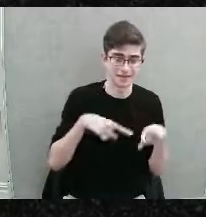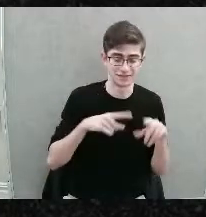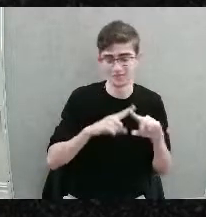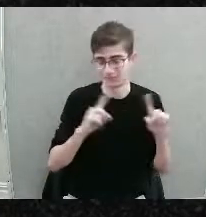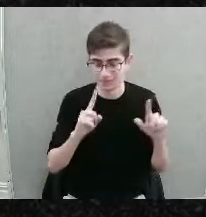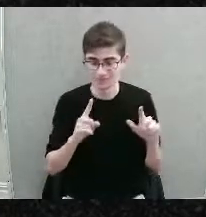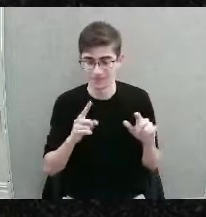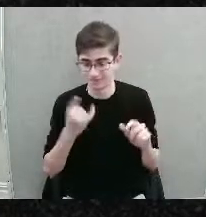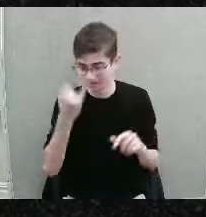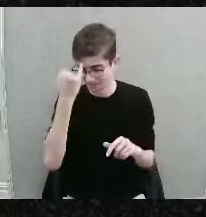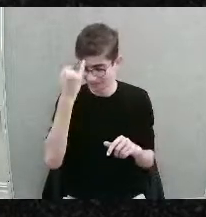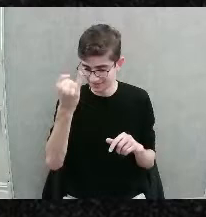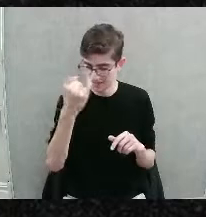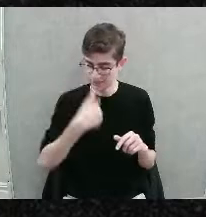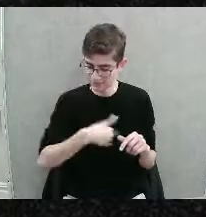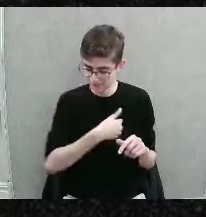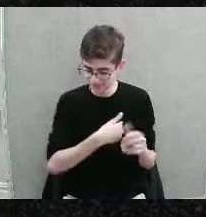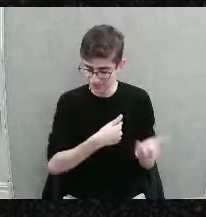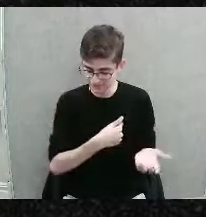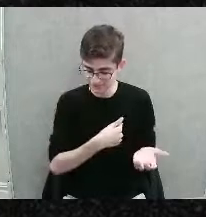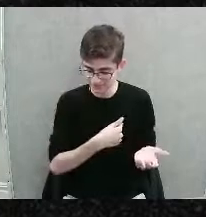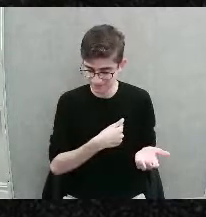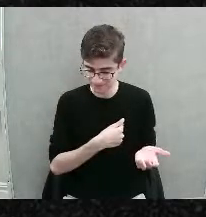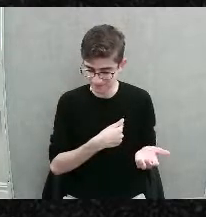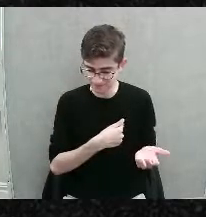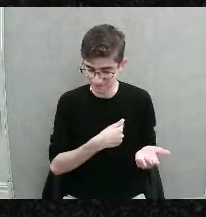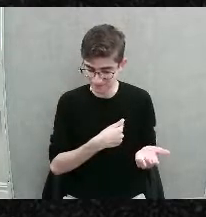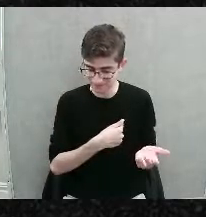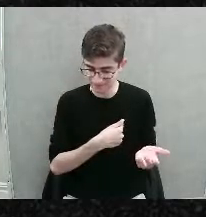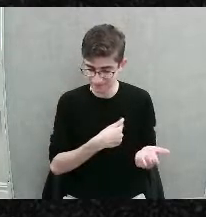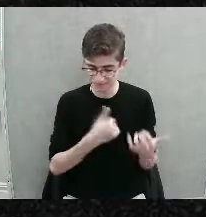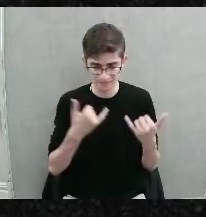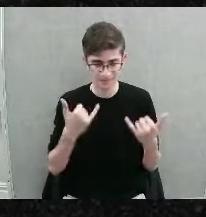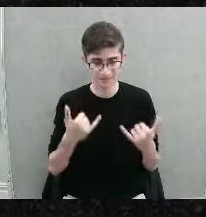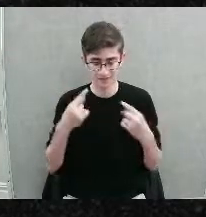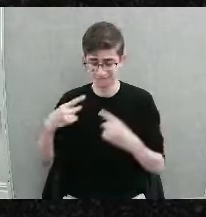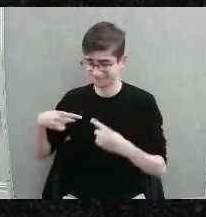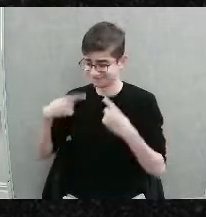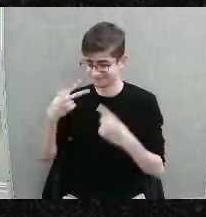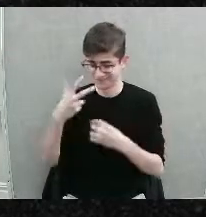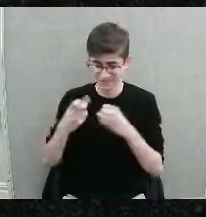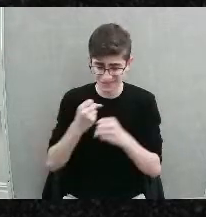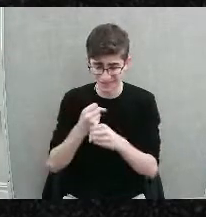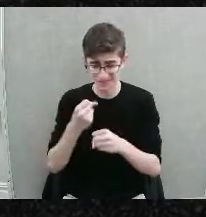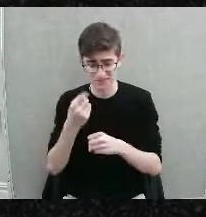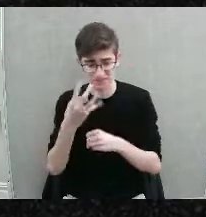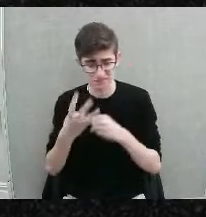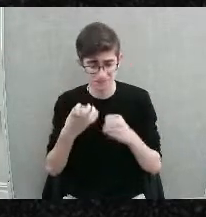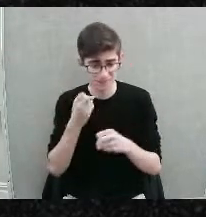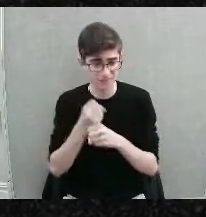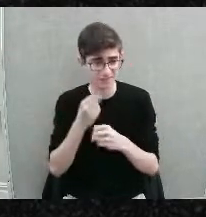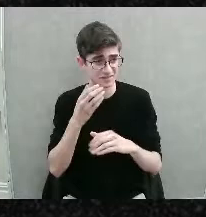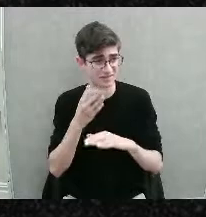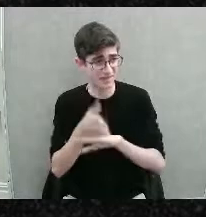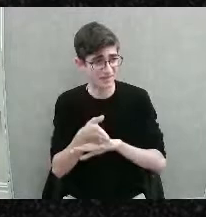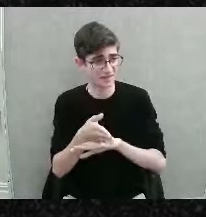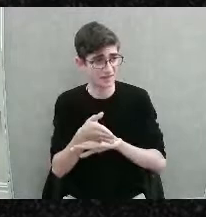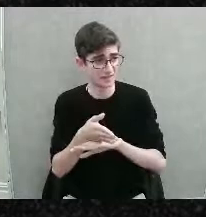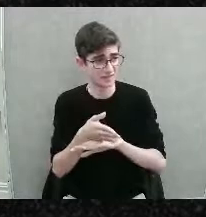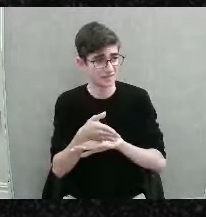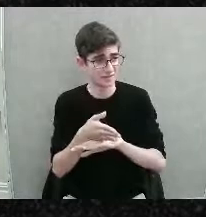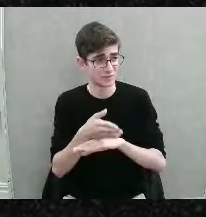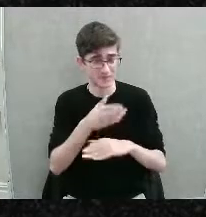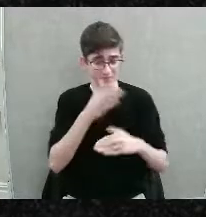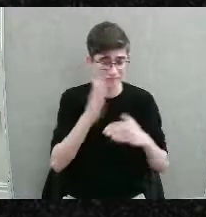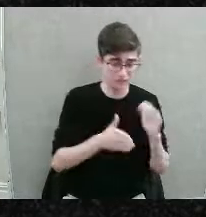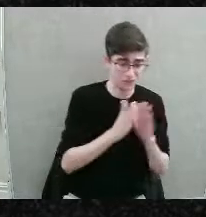that we have today, after 3-4 years of after the finishing the